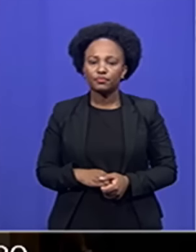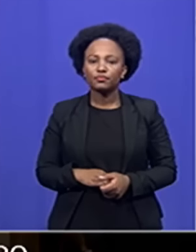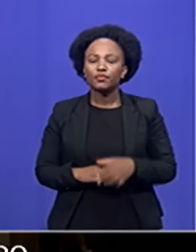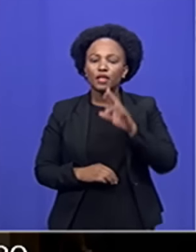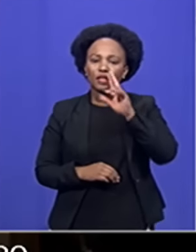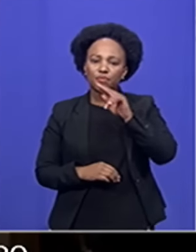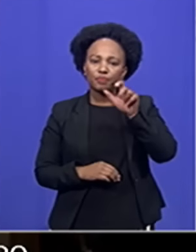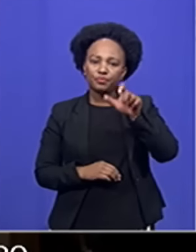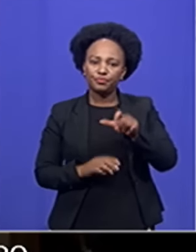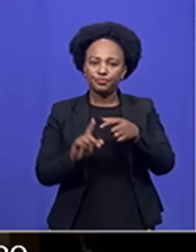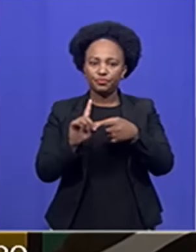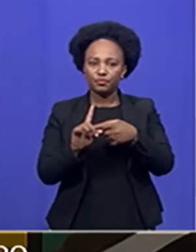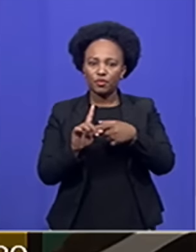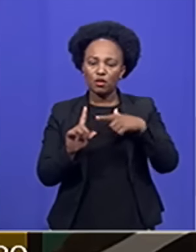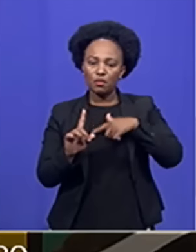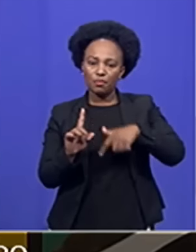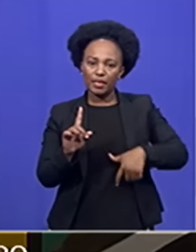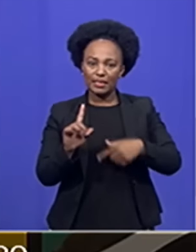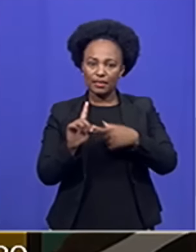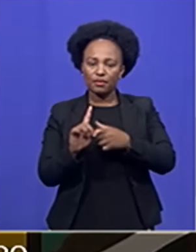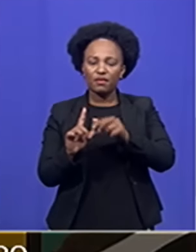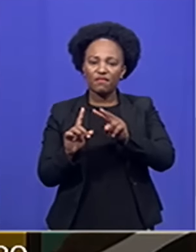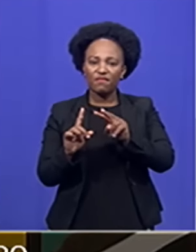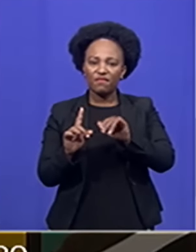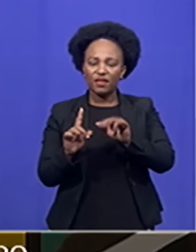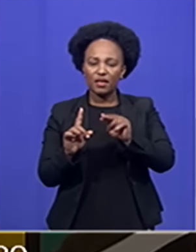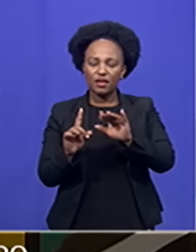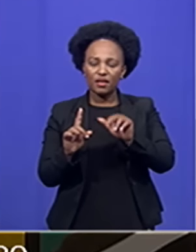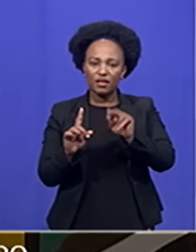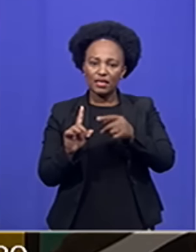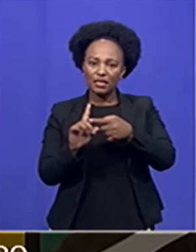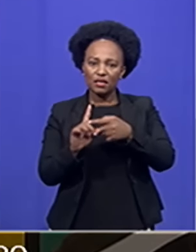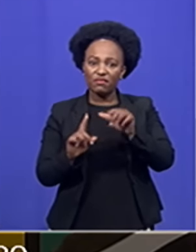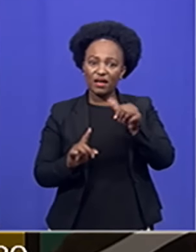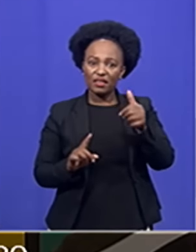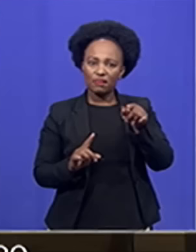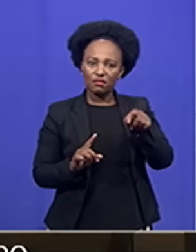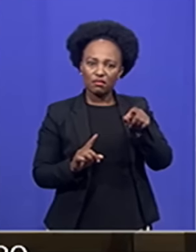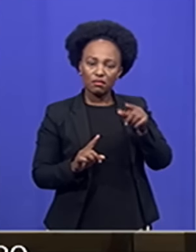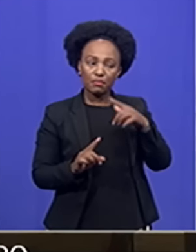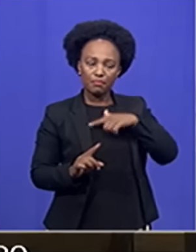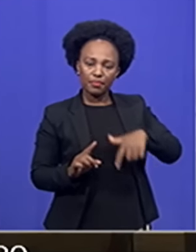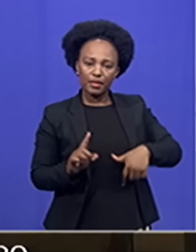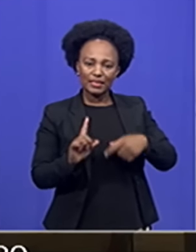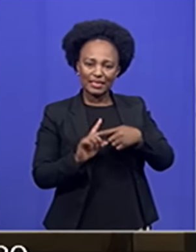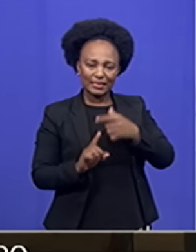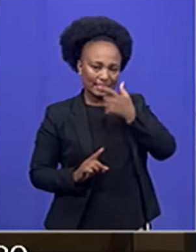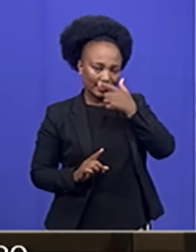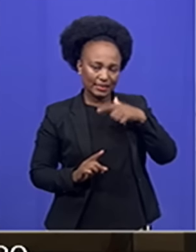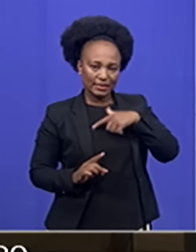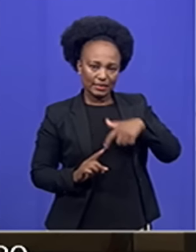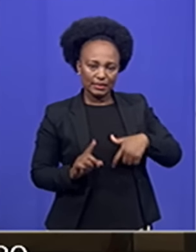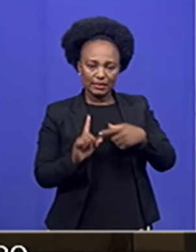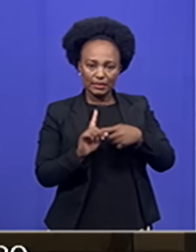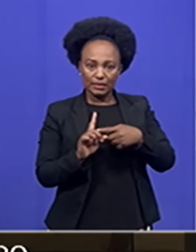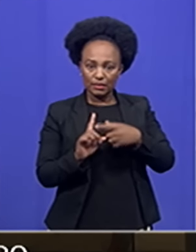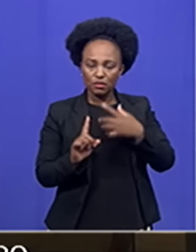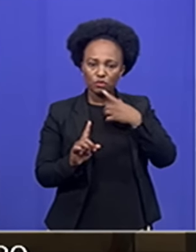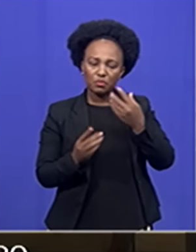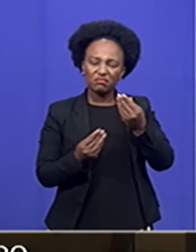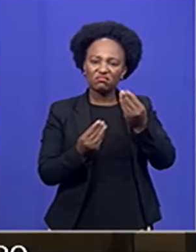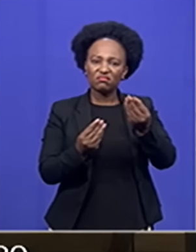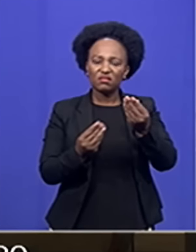Moleledi wa mopresidente Vincent Makwenya o re ba ganana le tšhišinyo ya tše dingwe tša dikemedi ya gore mopresidente Cyril Ramaphosa a neeletše